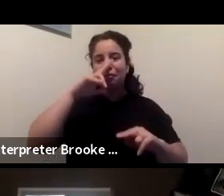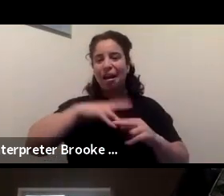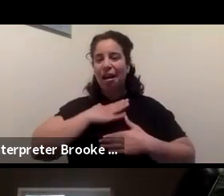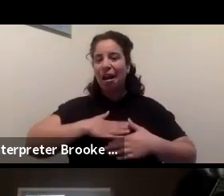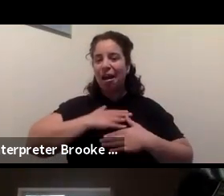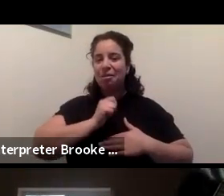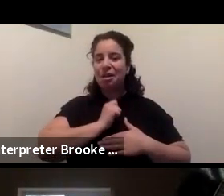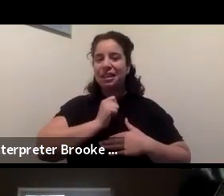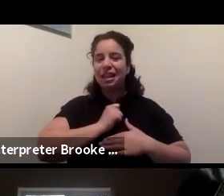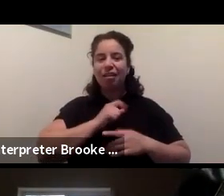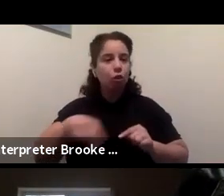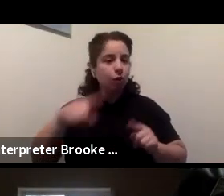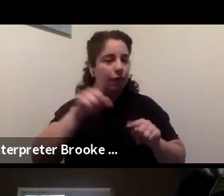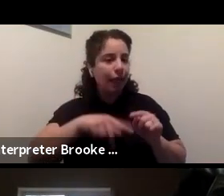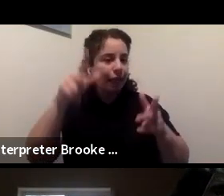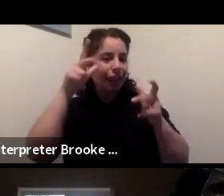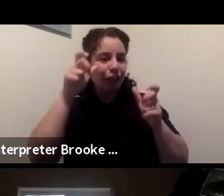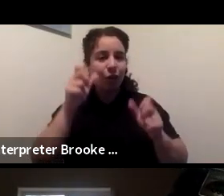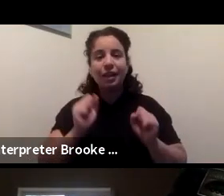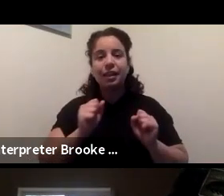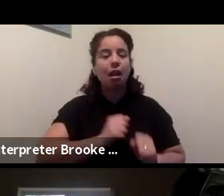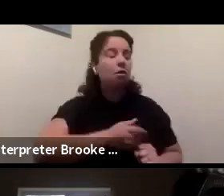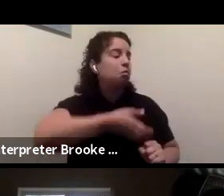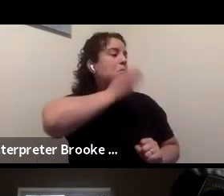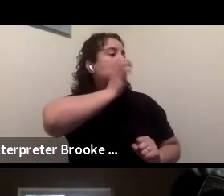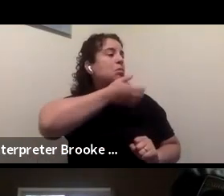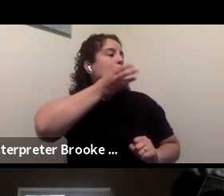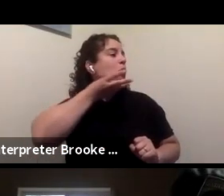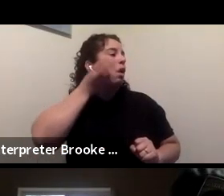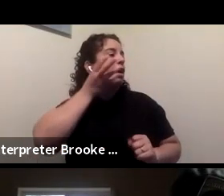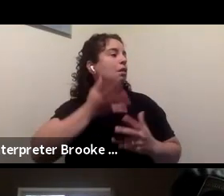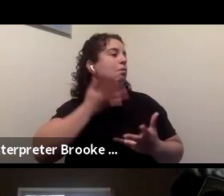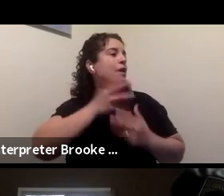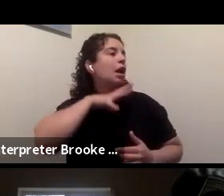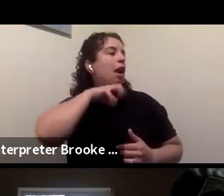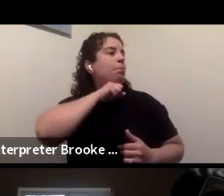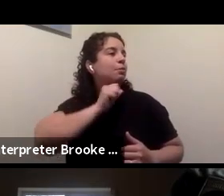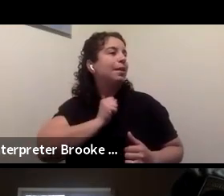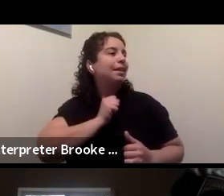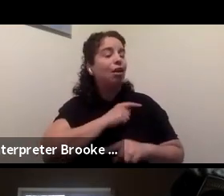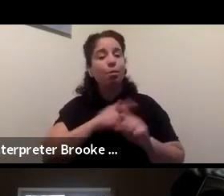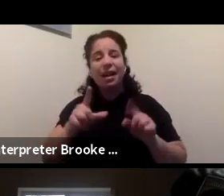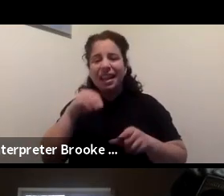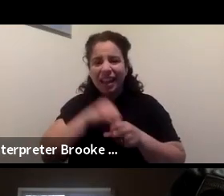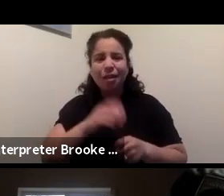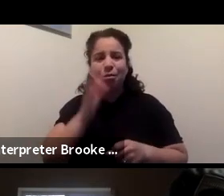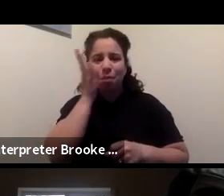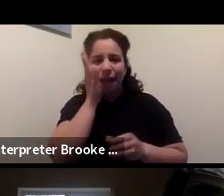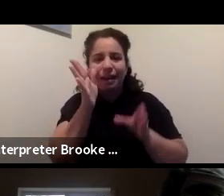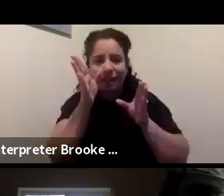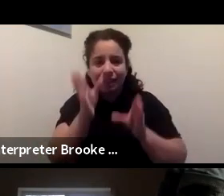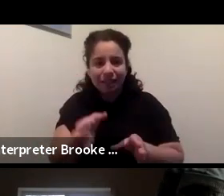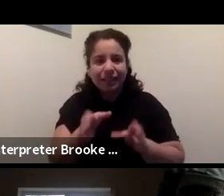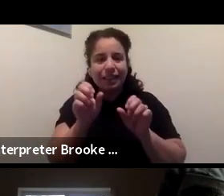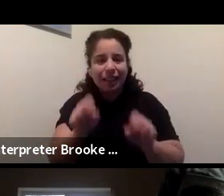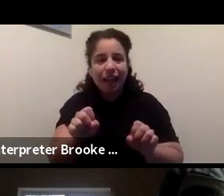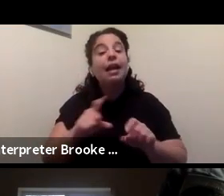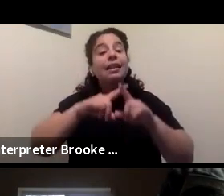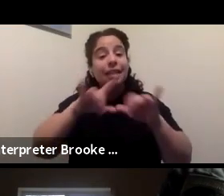and I could drink wine and embarrass myself from the comfort of my own bed while also encountering family